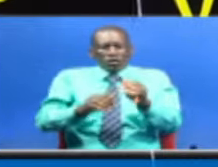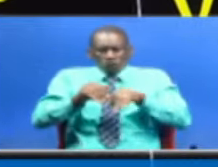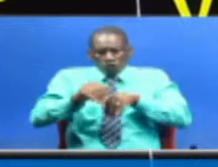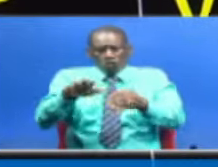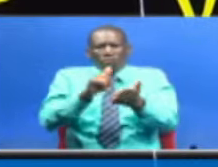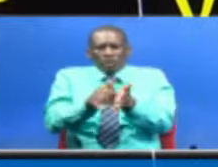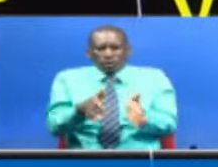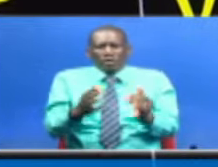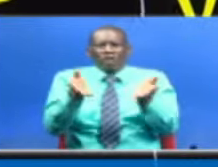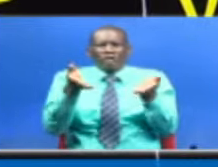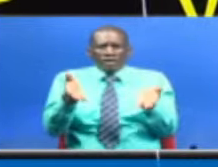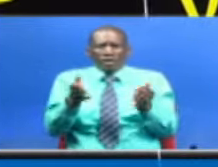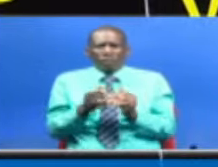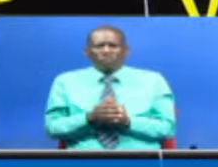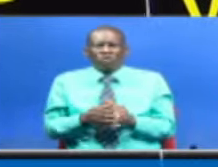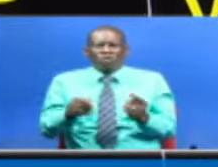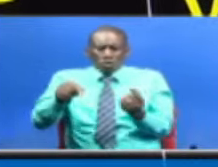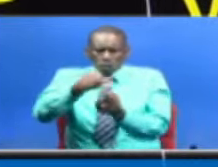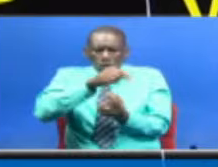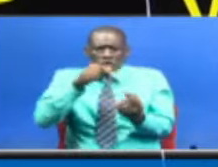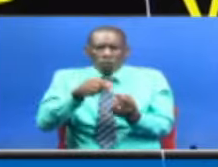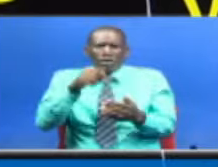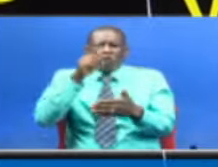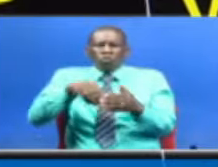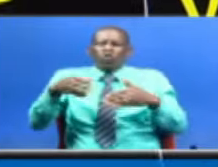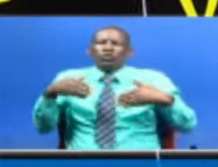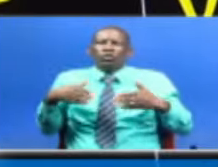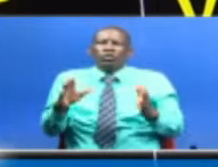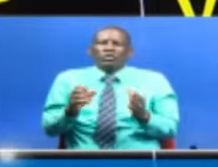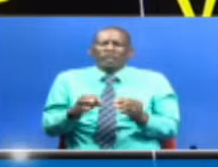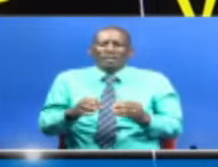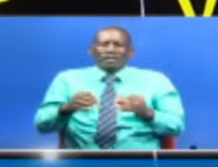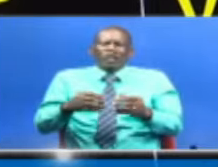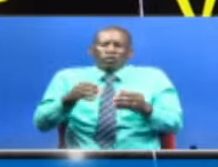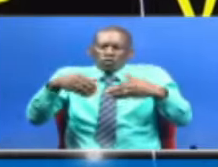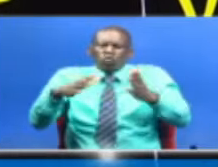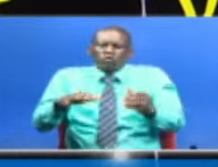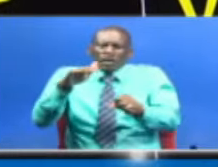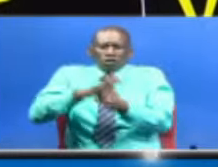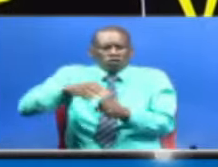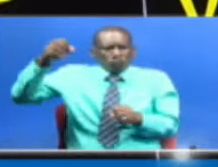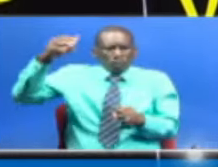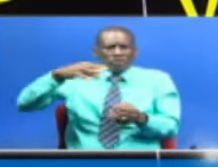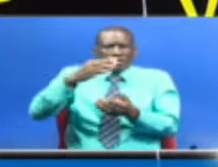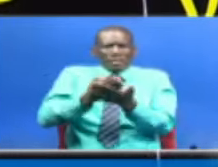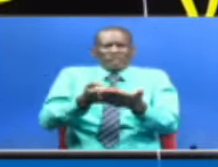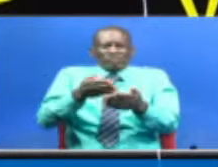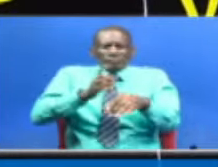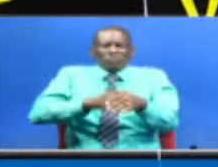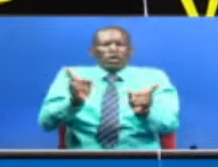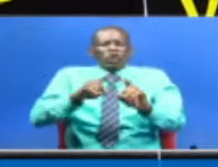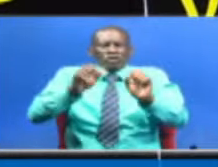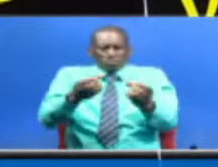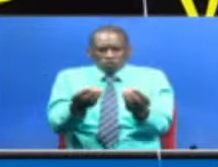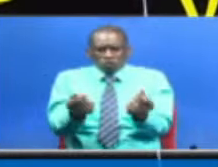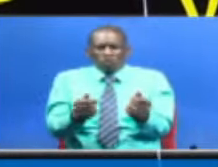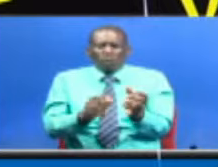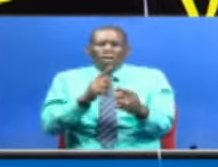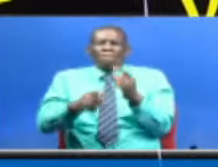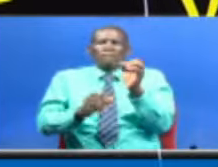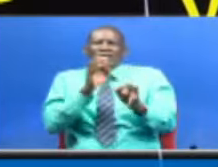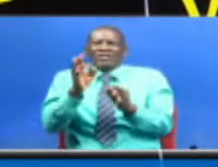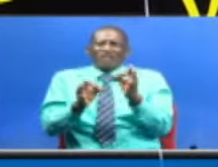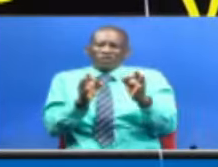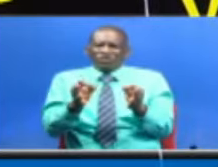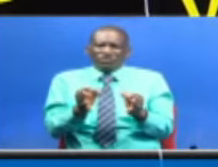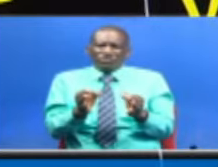Mm-hmm. Now, when what you lose is so substantial, at times the system is unable to deal with. Mm-hmm. But if it is a bit,